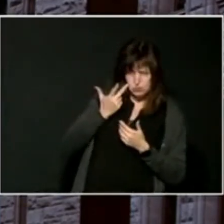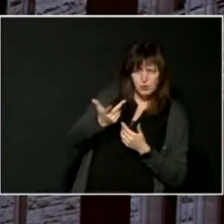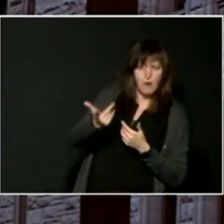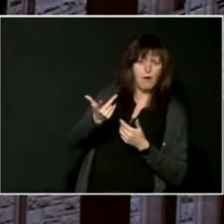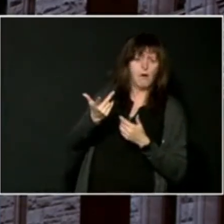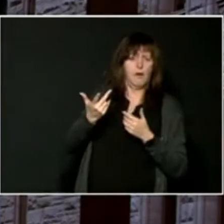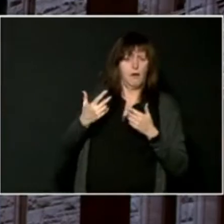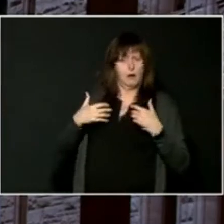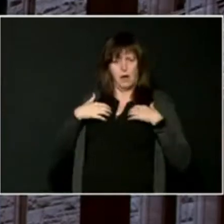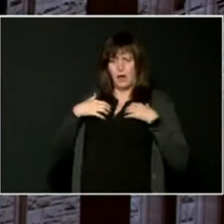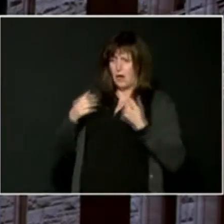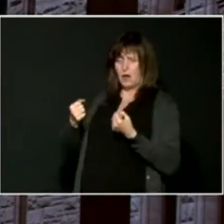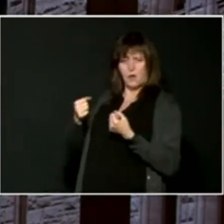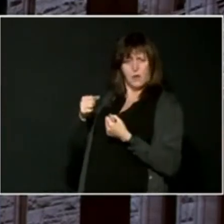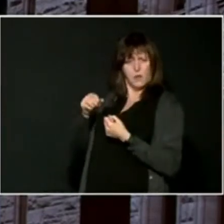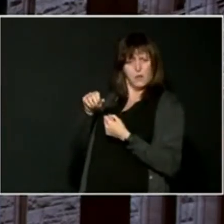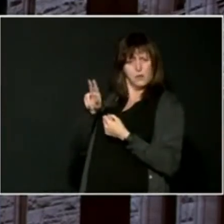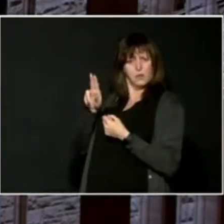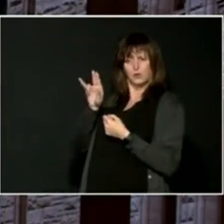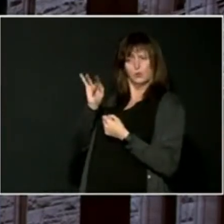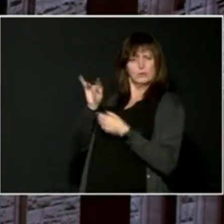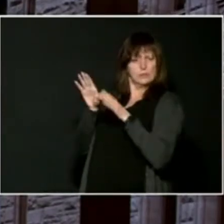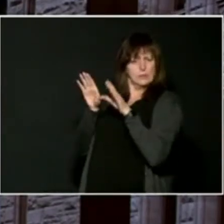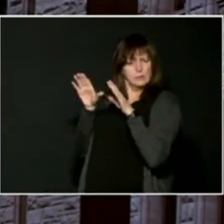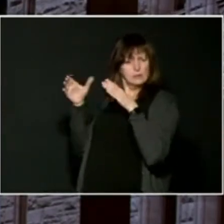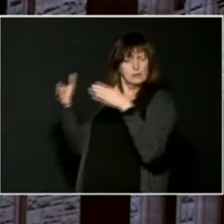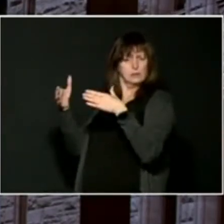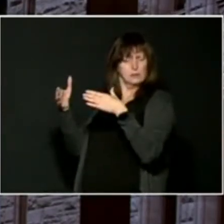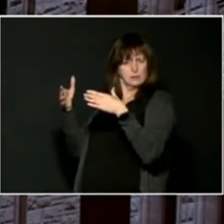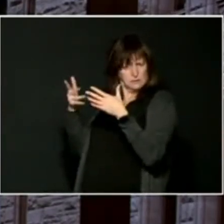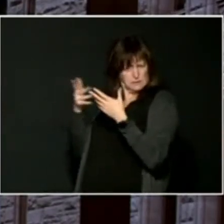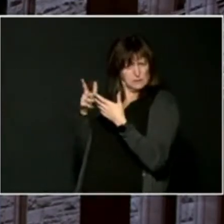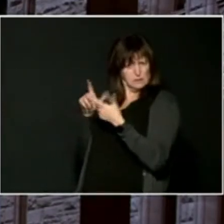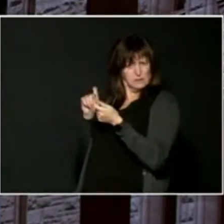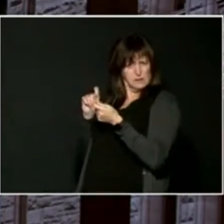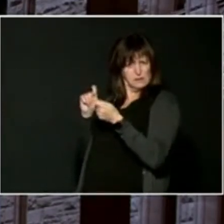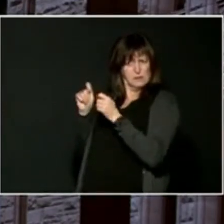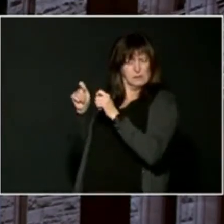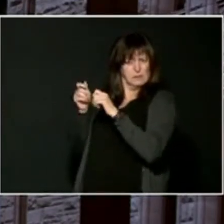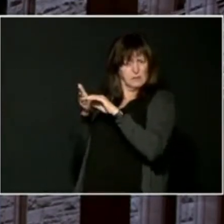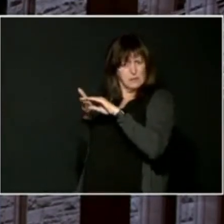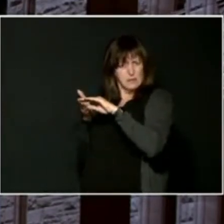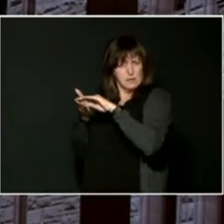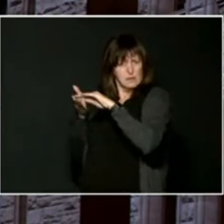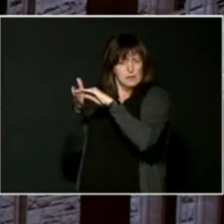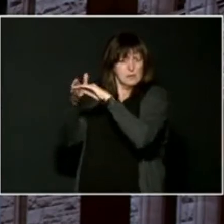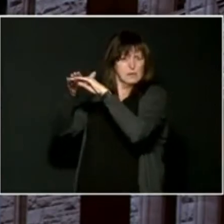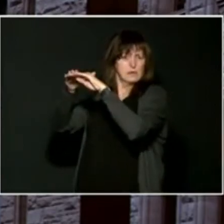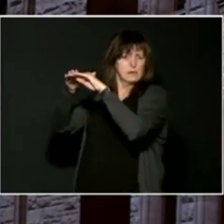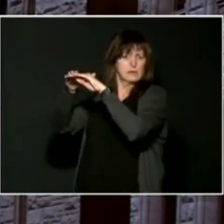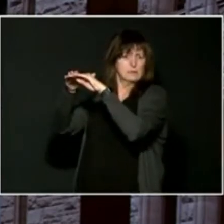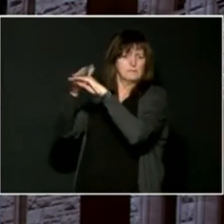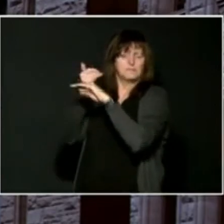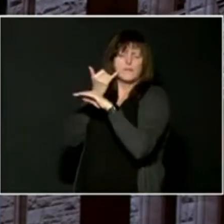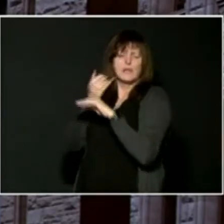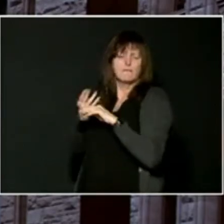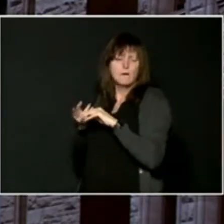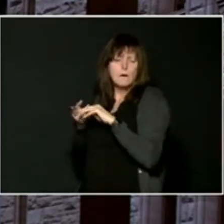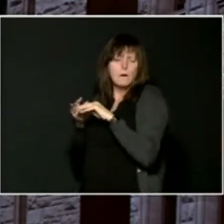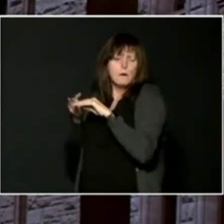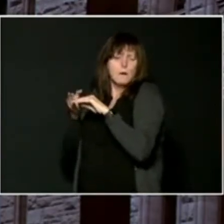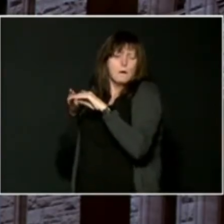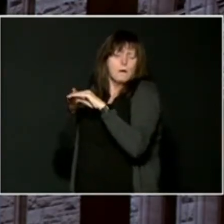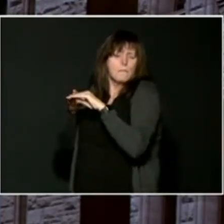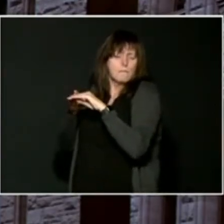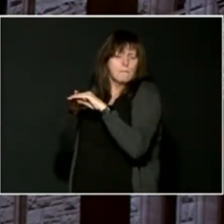units in the 34, if they were moving up quickly, even a slight amount, we were quick to move them and put them into